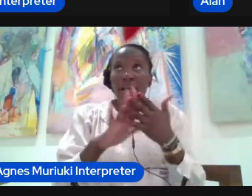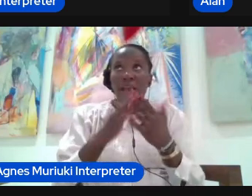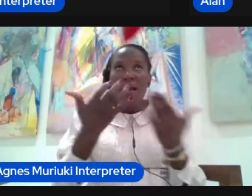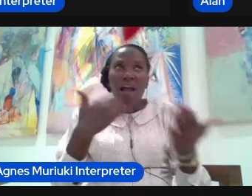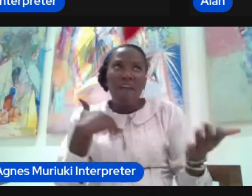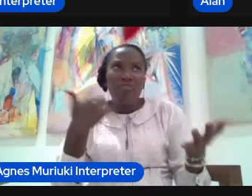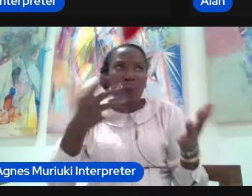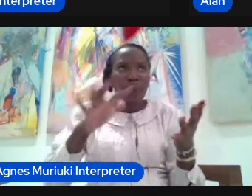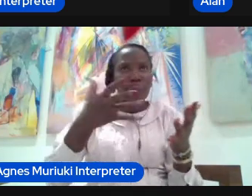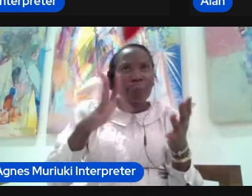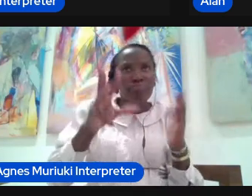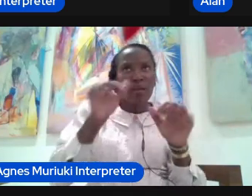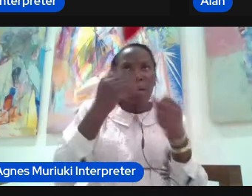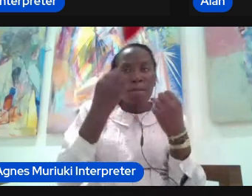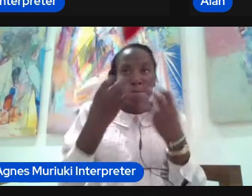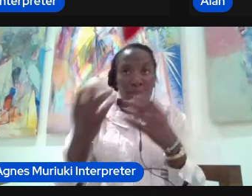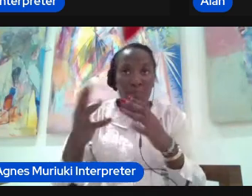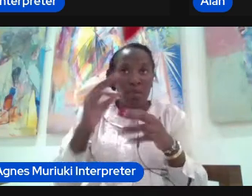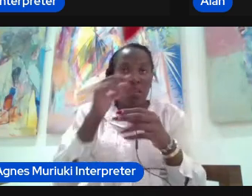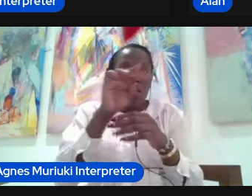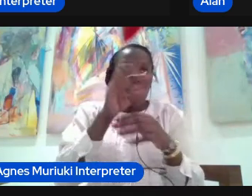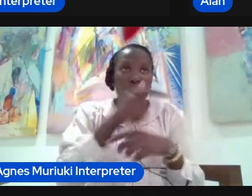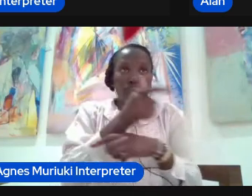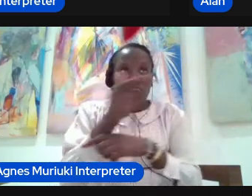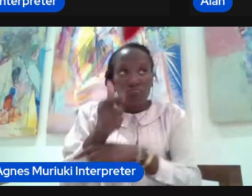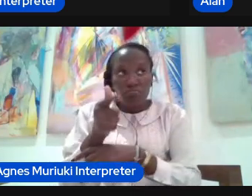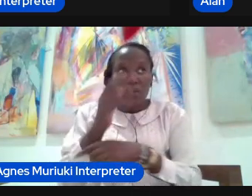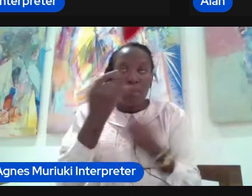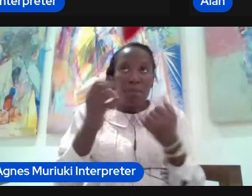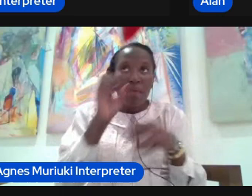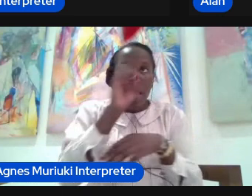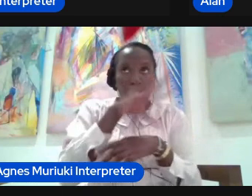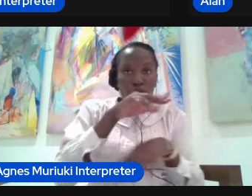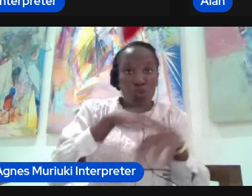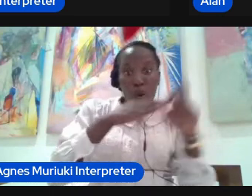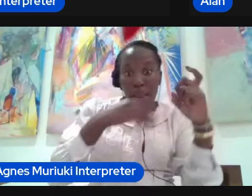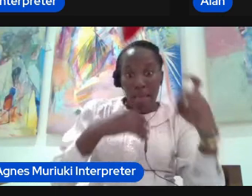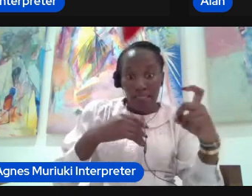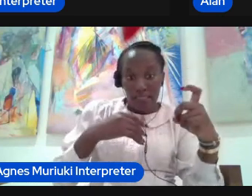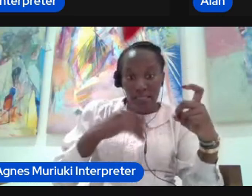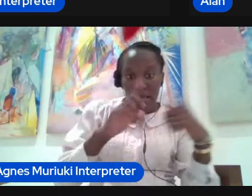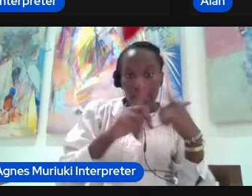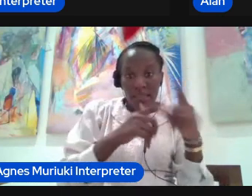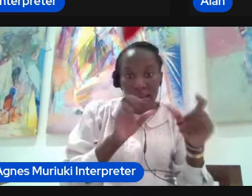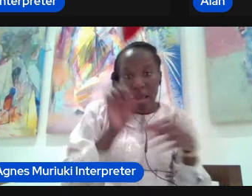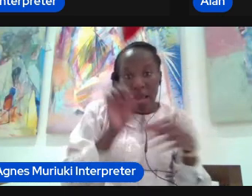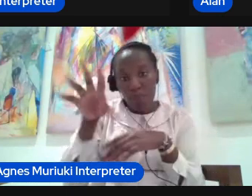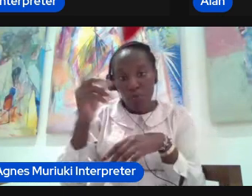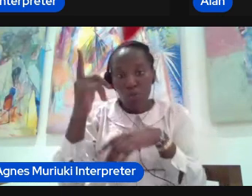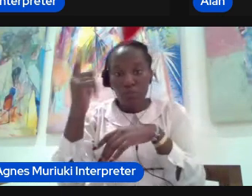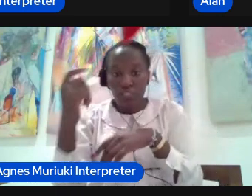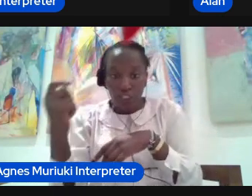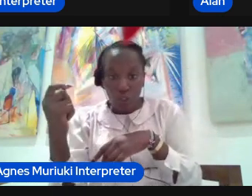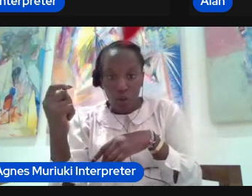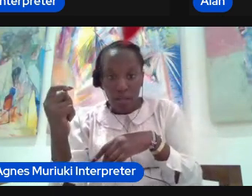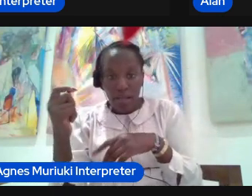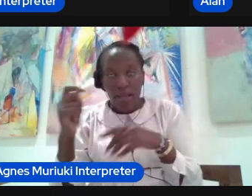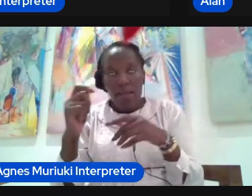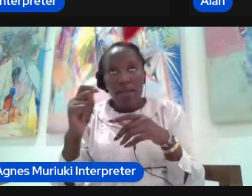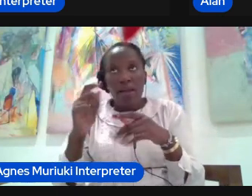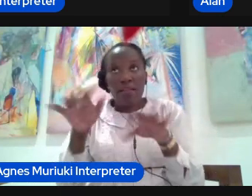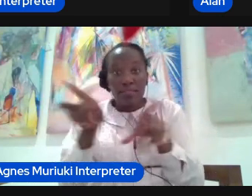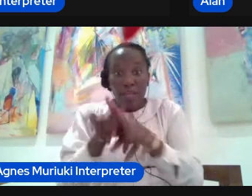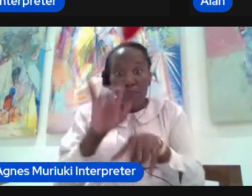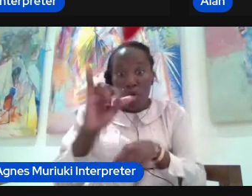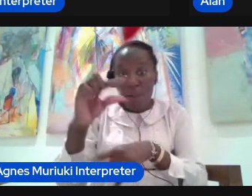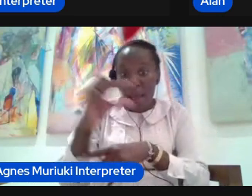multiple mediums of social media. So whatever I post on, let's say on X, I'll post on TikTok, I'll post on Instagram,